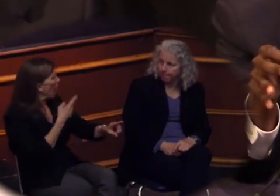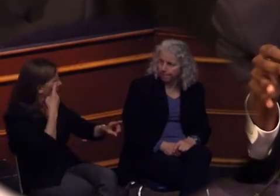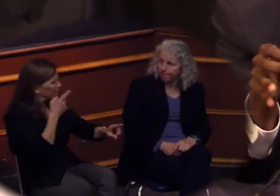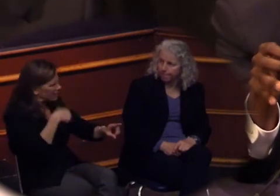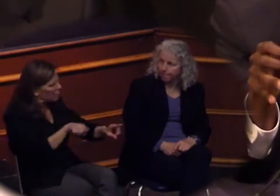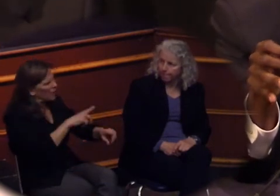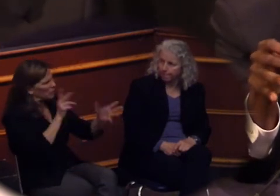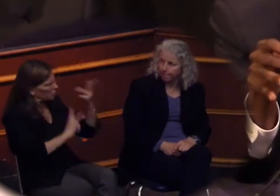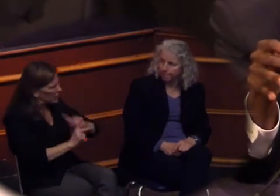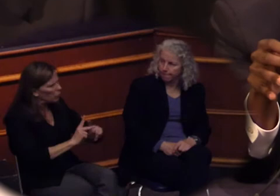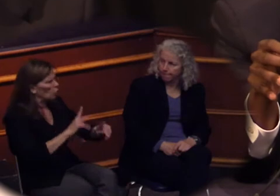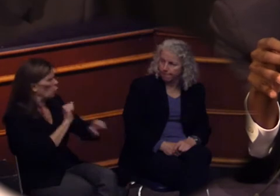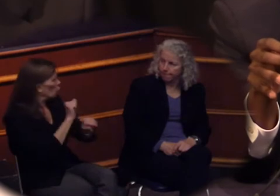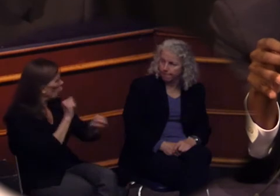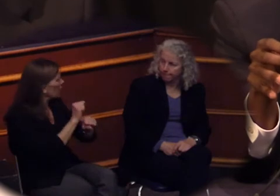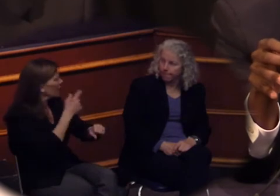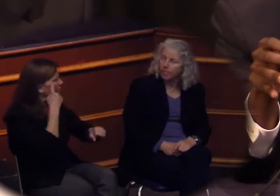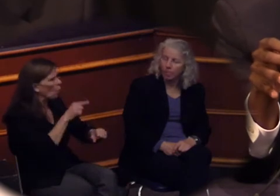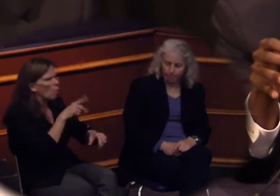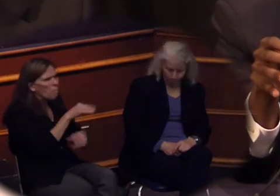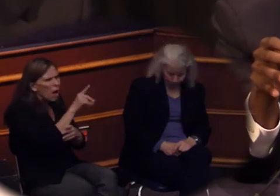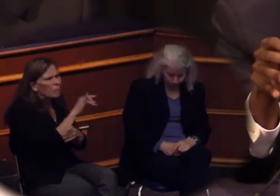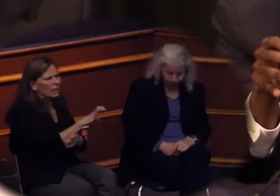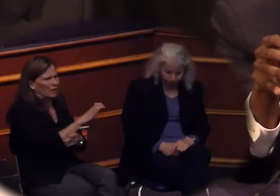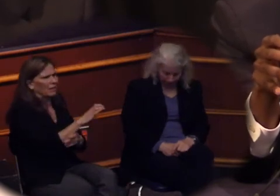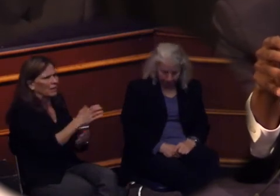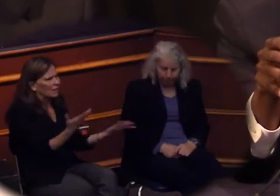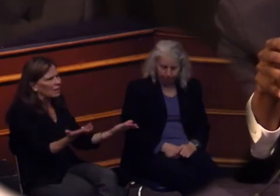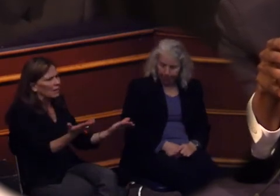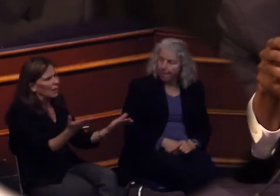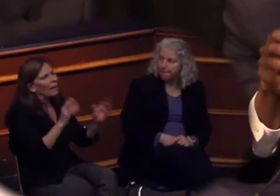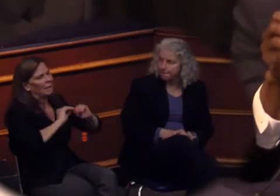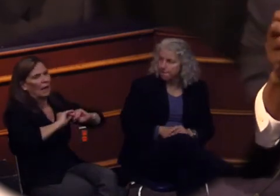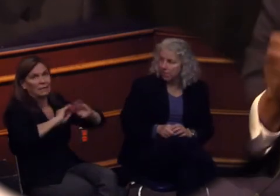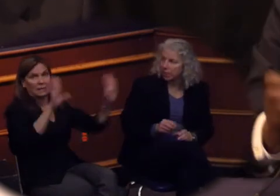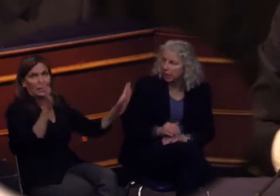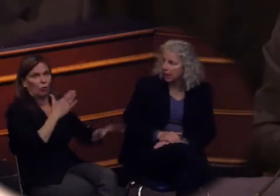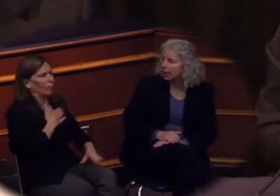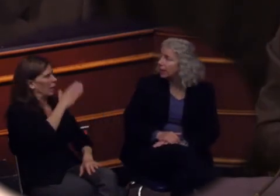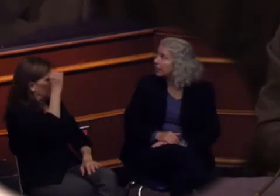servants doing the work of the people. And I want to make it clear that's the kind of governor I would be.